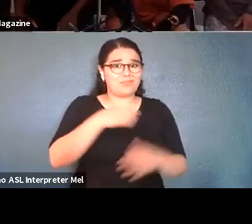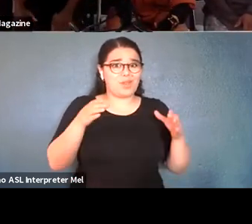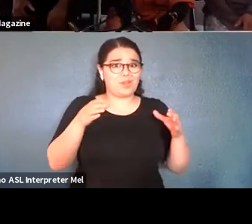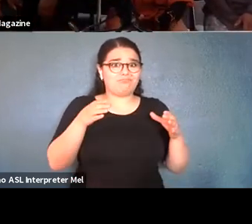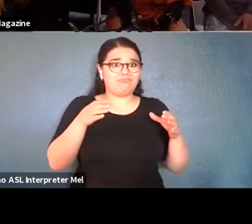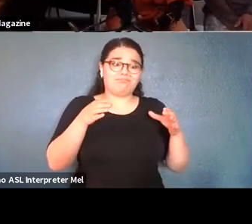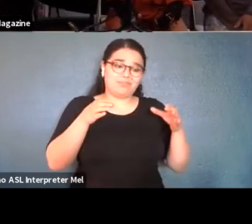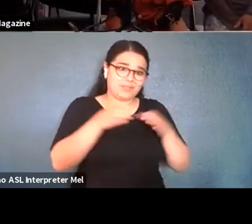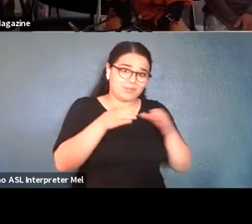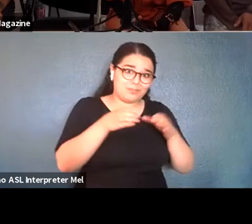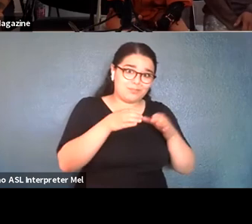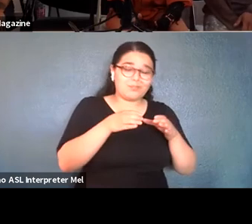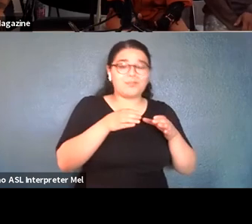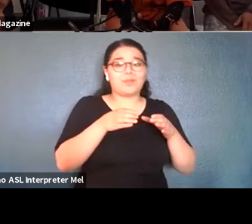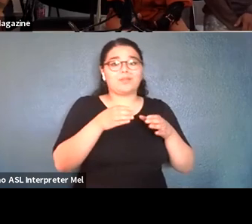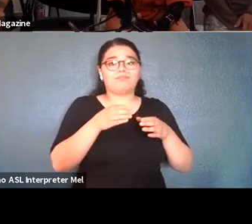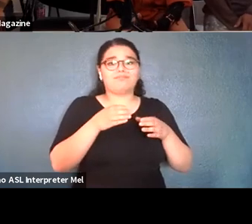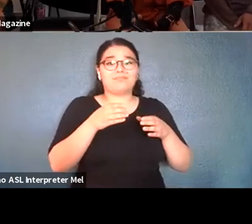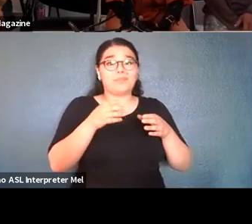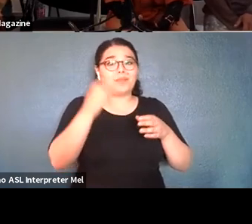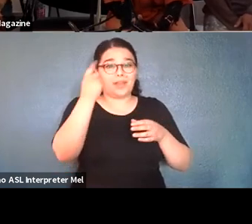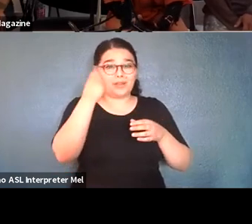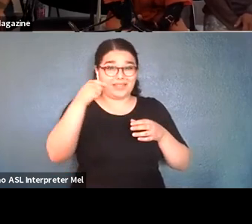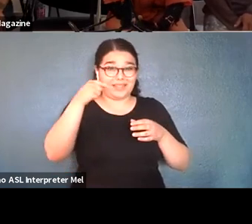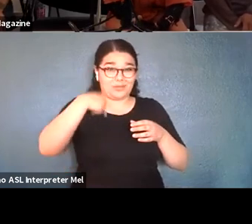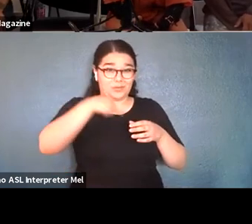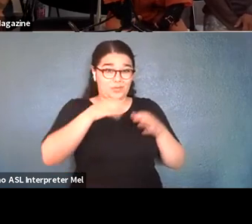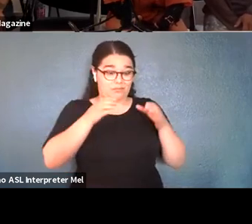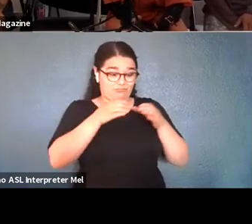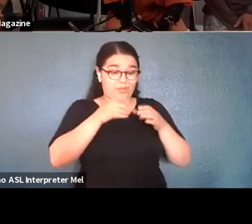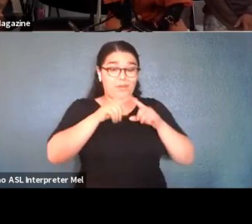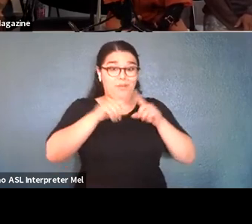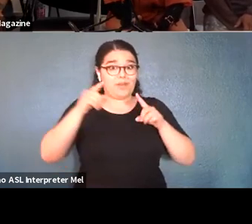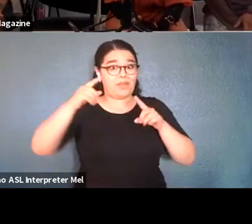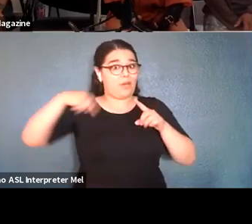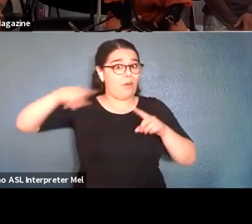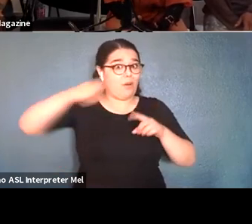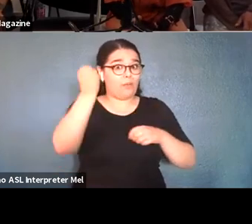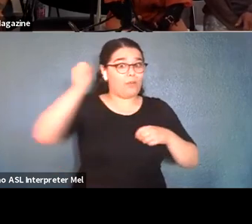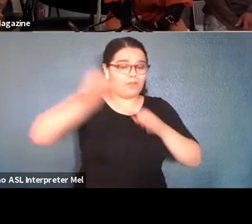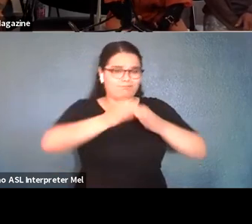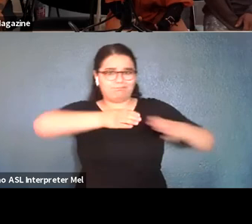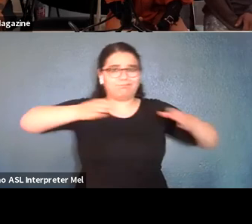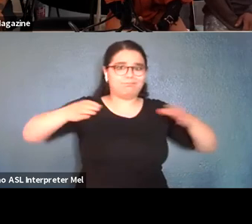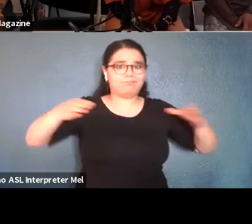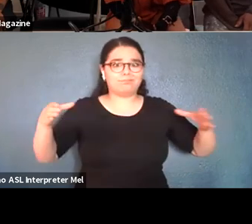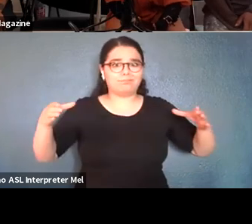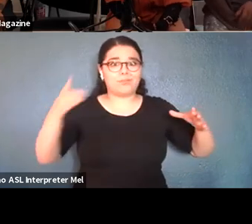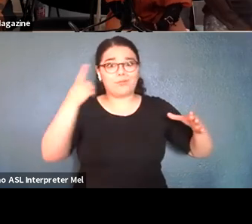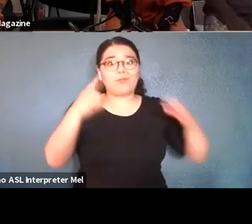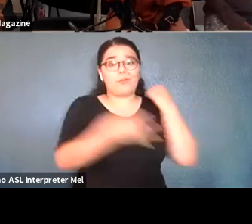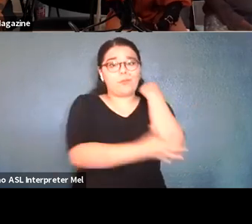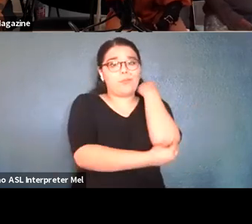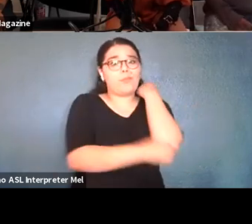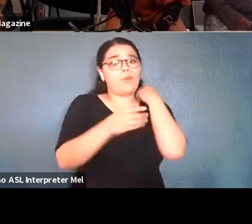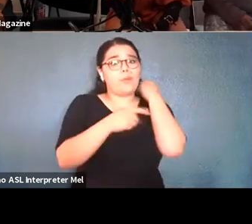slice of a huge village that makes up the movement that is Poor Magazine, both here locally